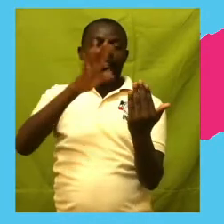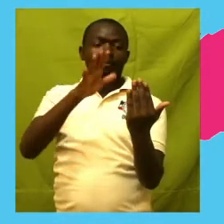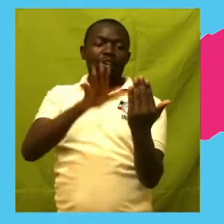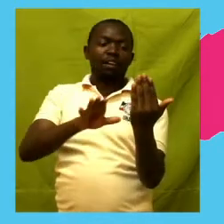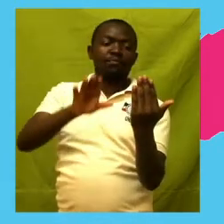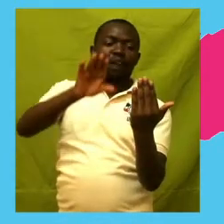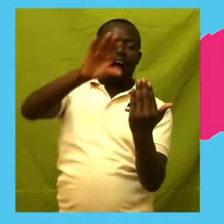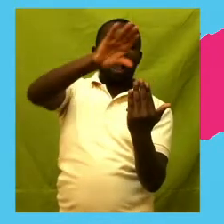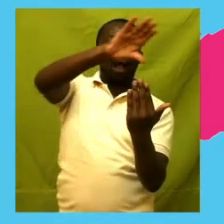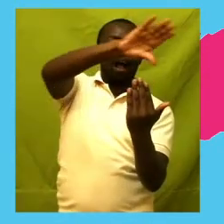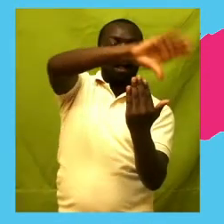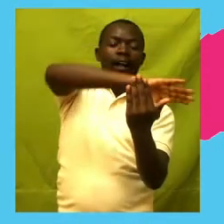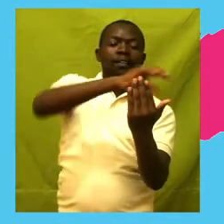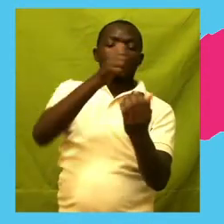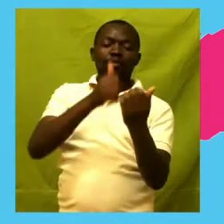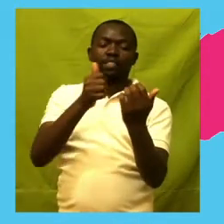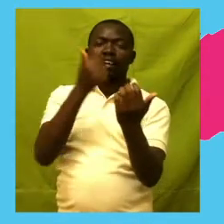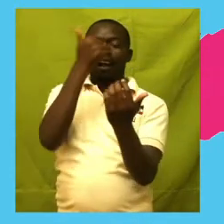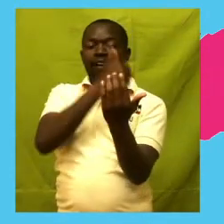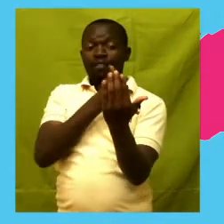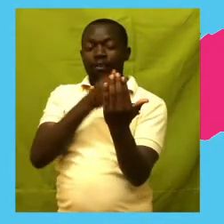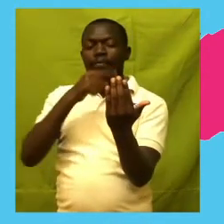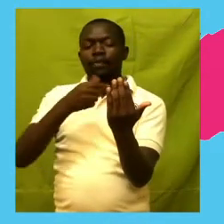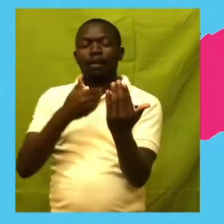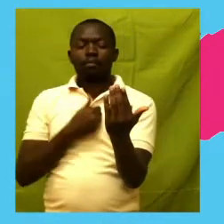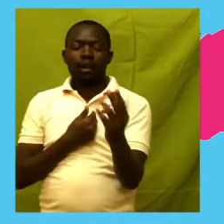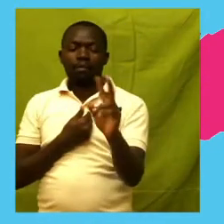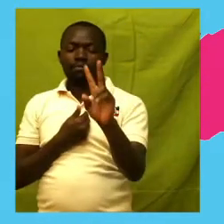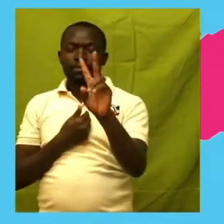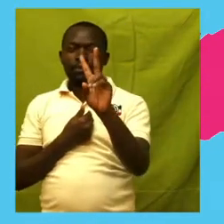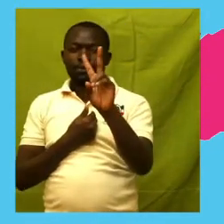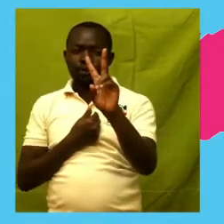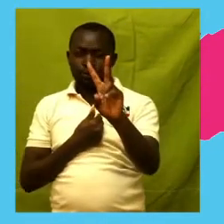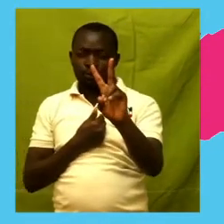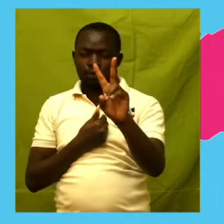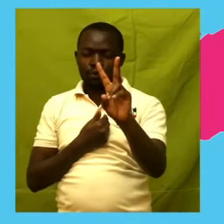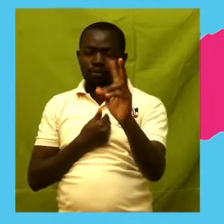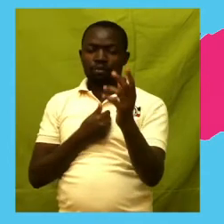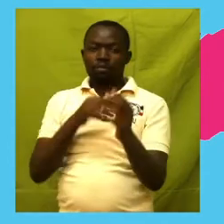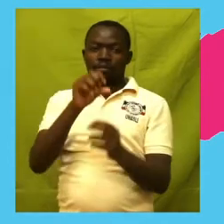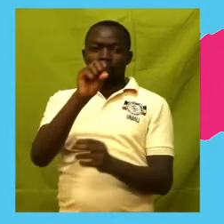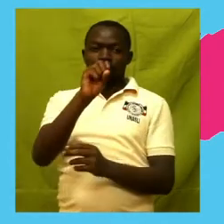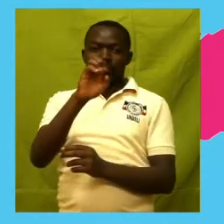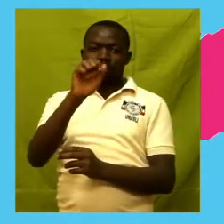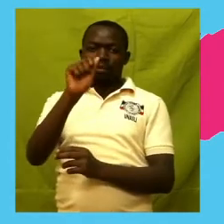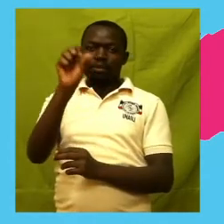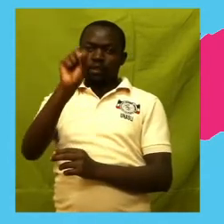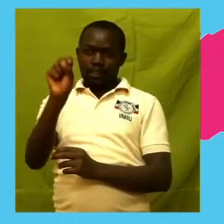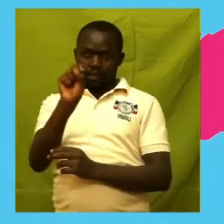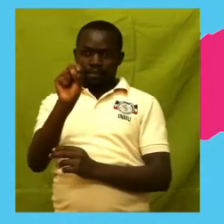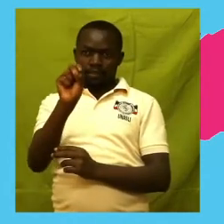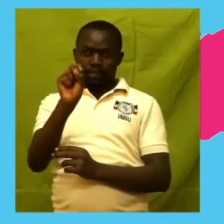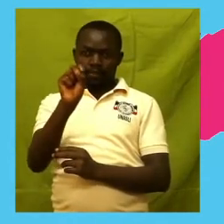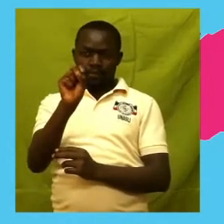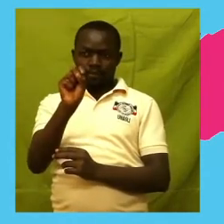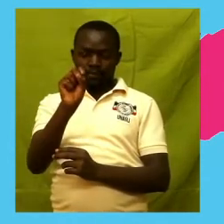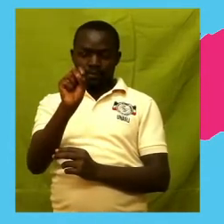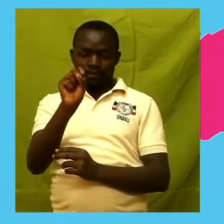Africa. Can we remind ourselves? We have 2 seas and